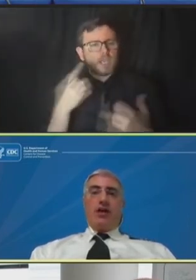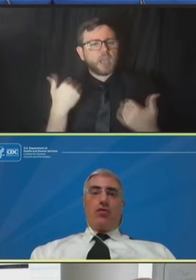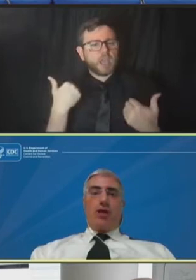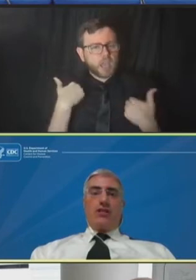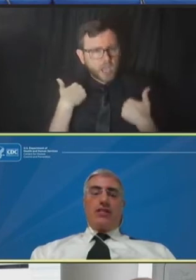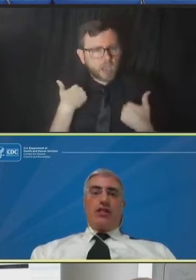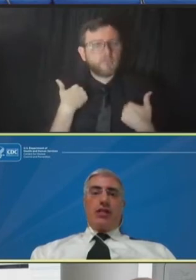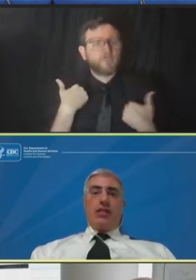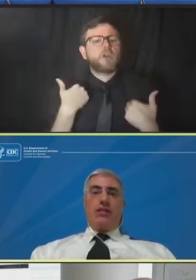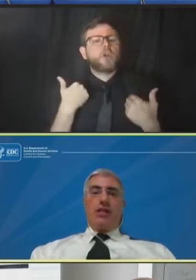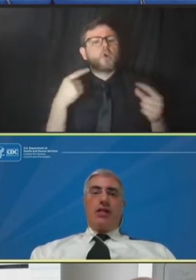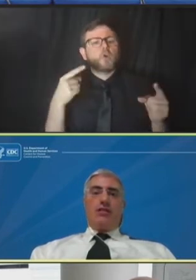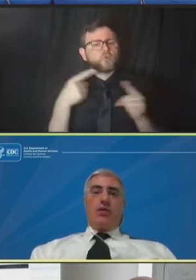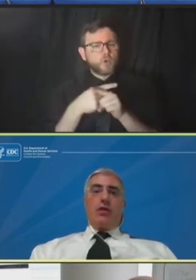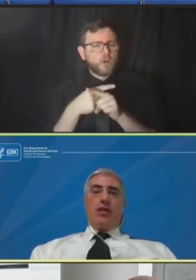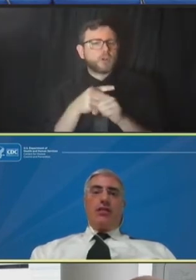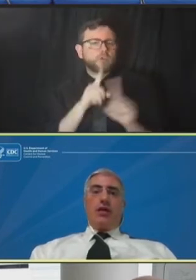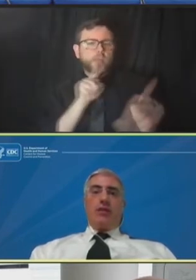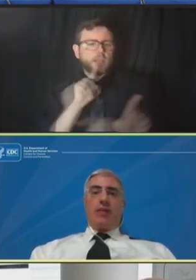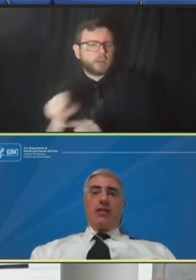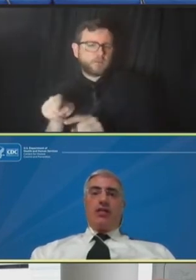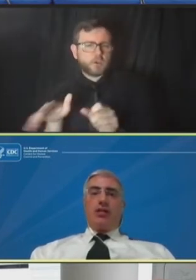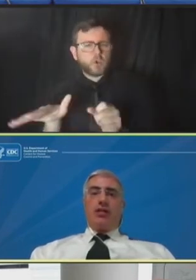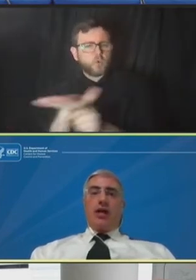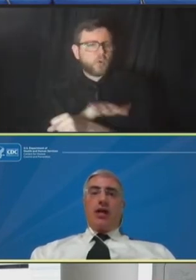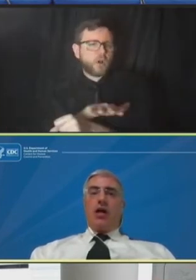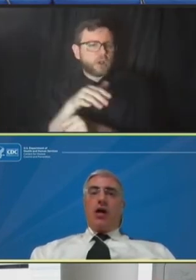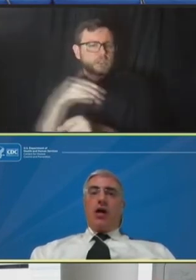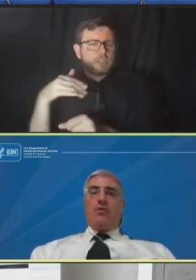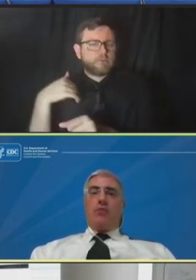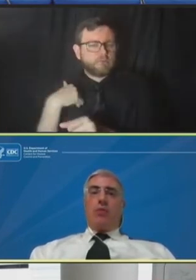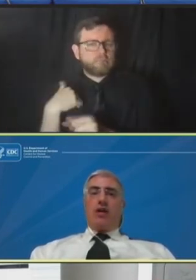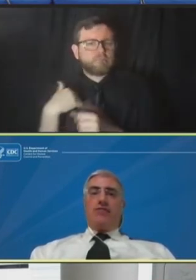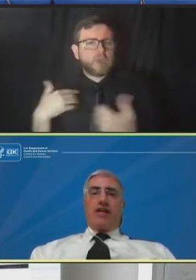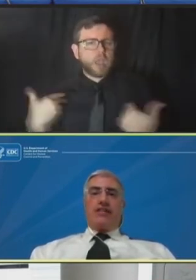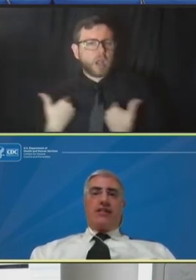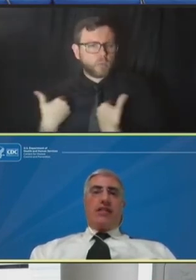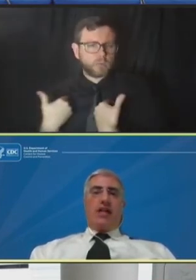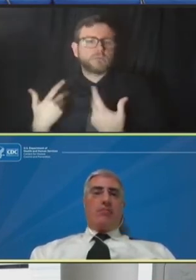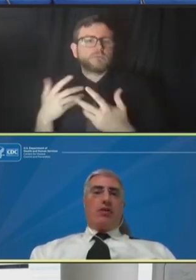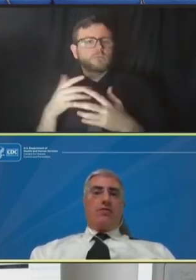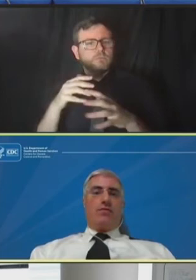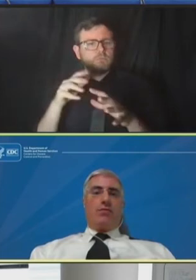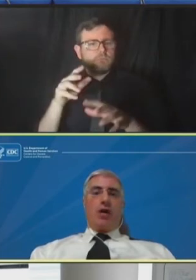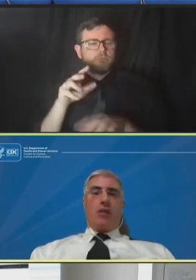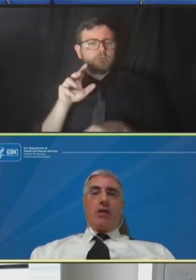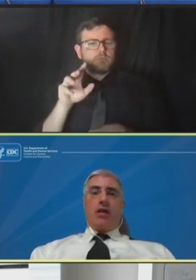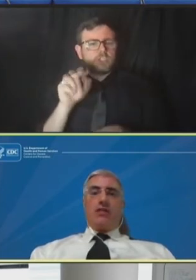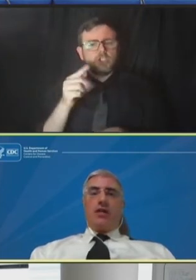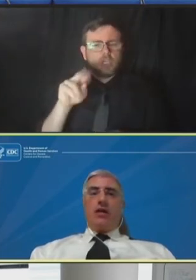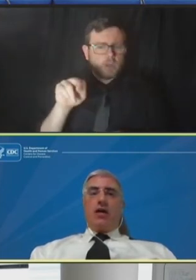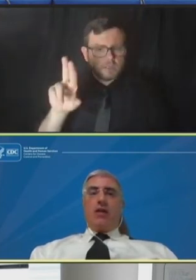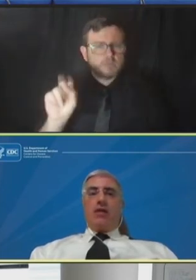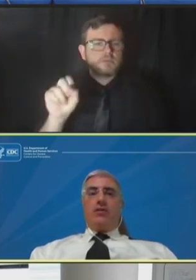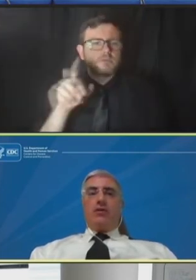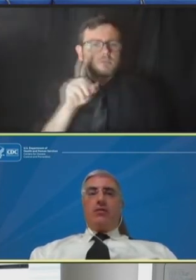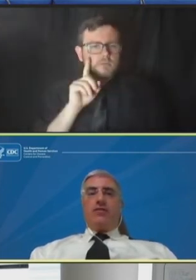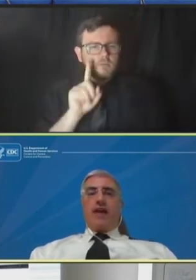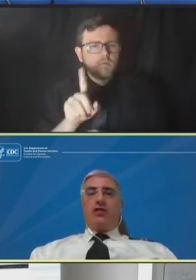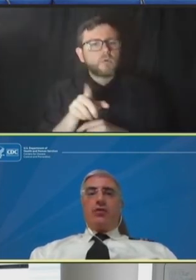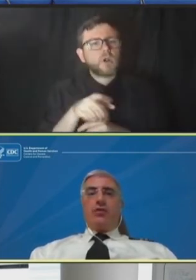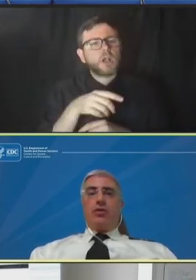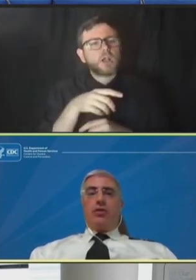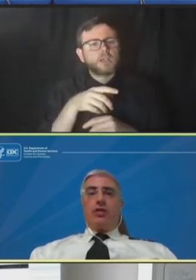cross-reactivity across the genus. So it is our expectation that smallpox vaccines can be used for monkeypox. In terms